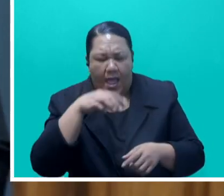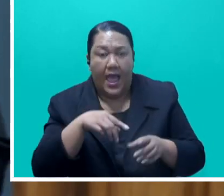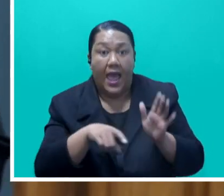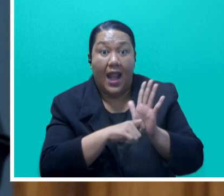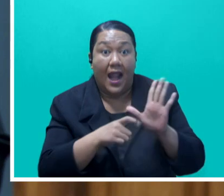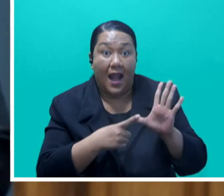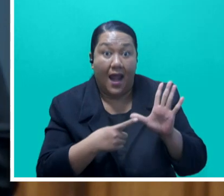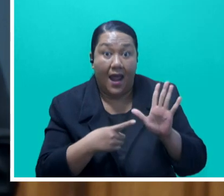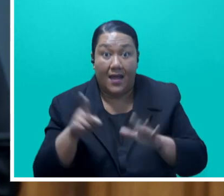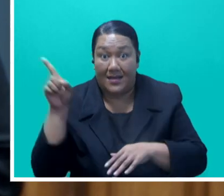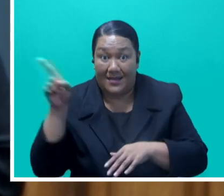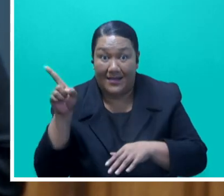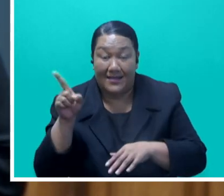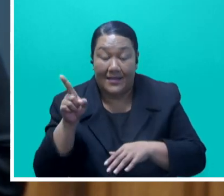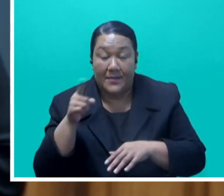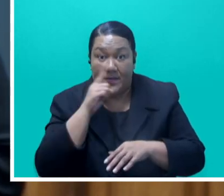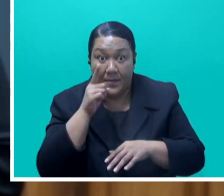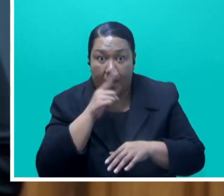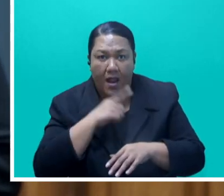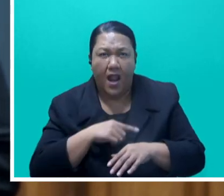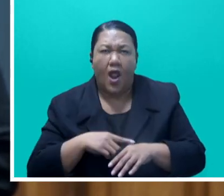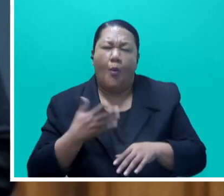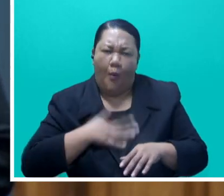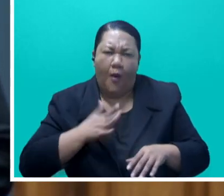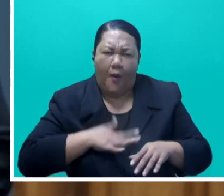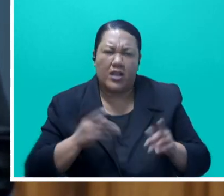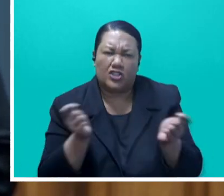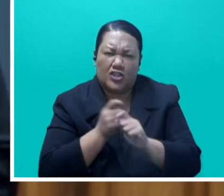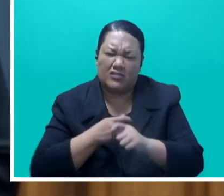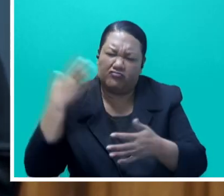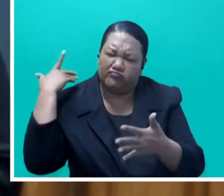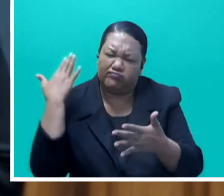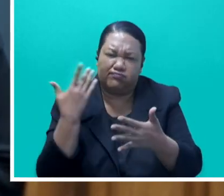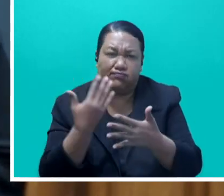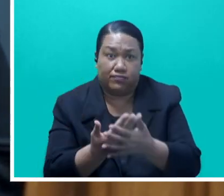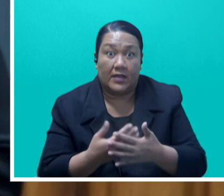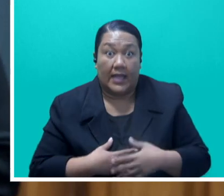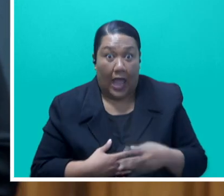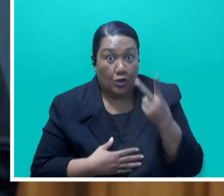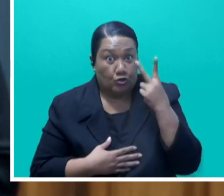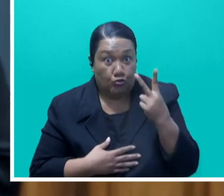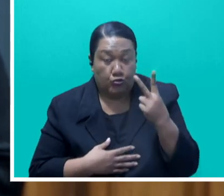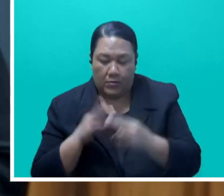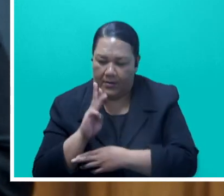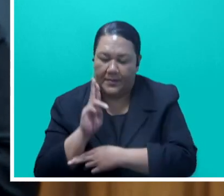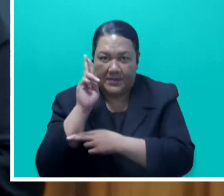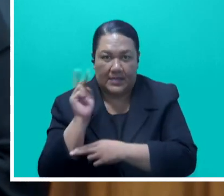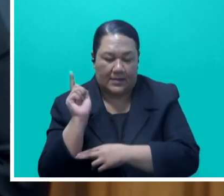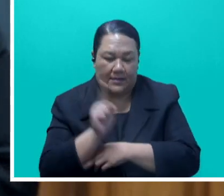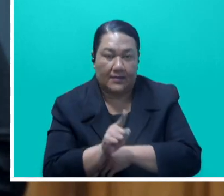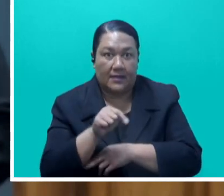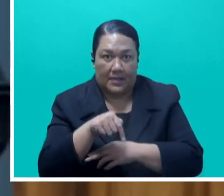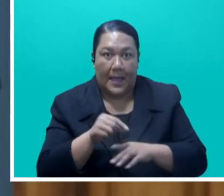too long, and now have rejoiced in the fact that two of their own are now their representative in this August